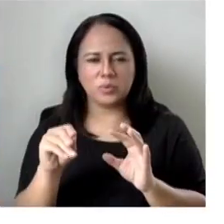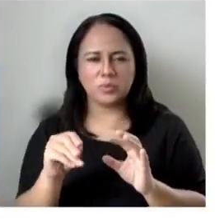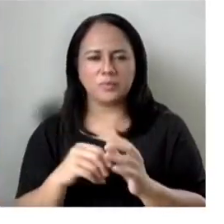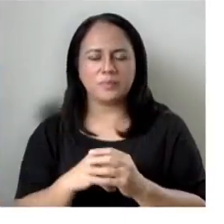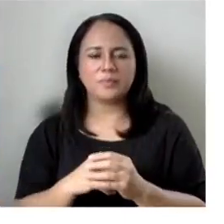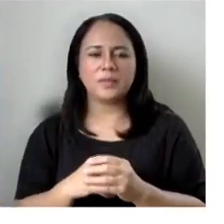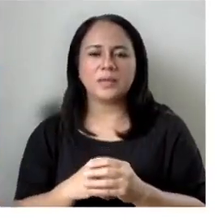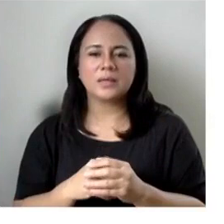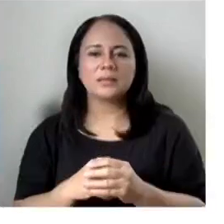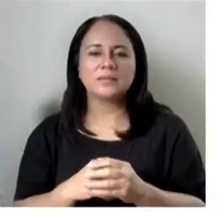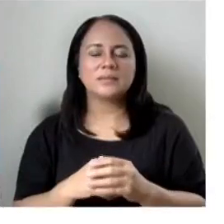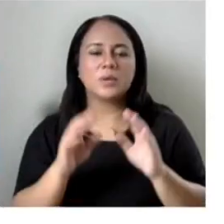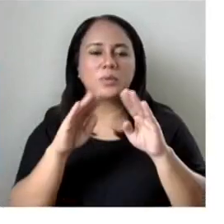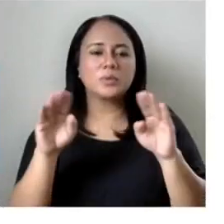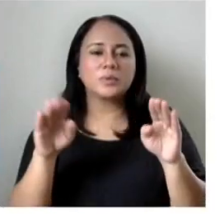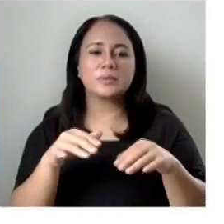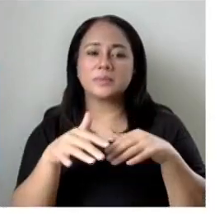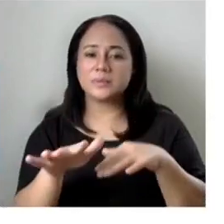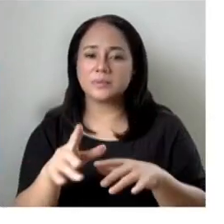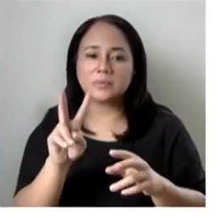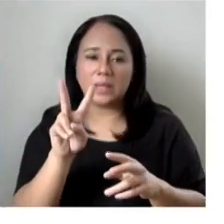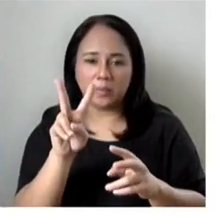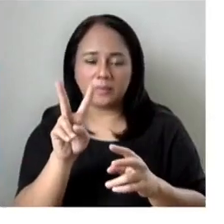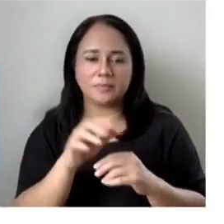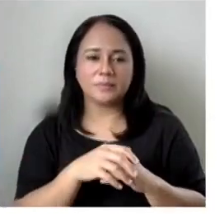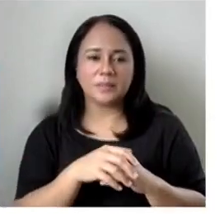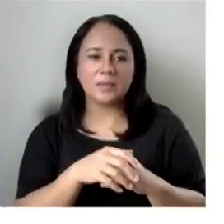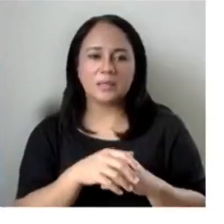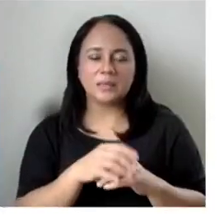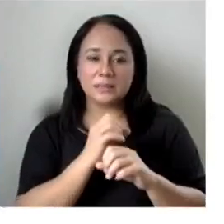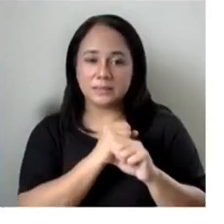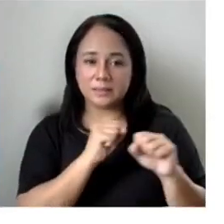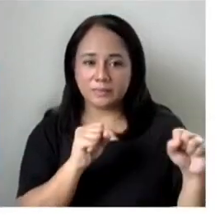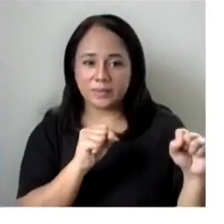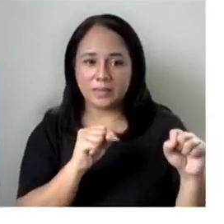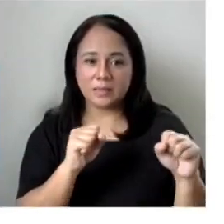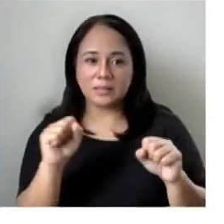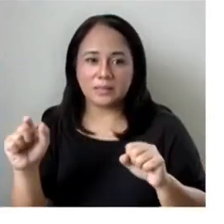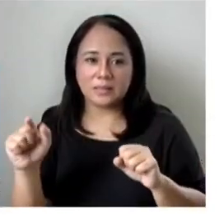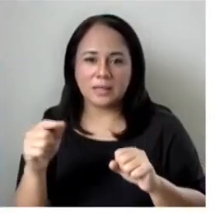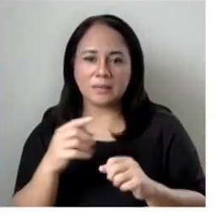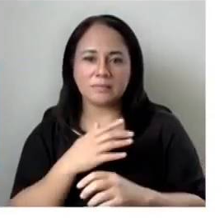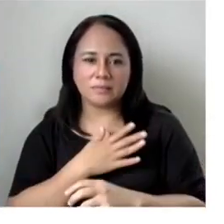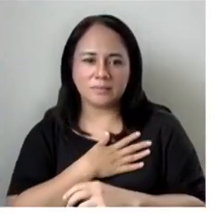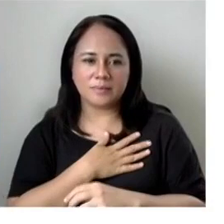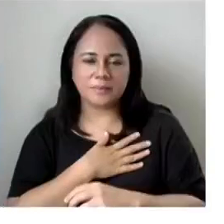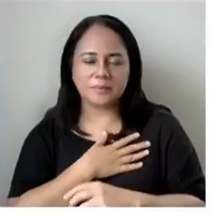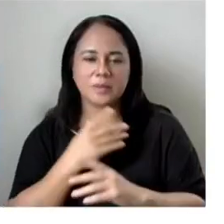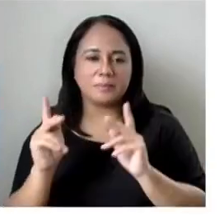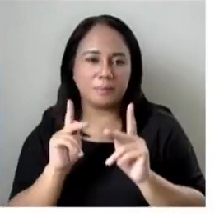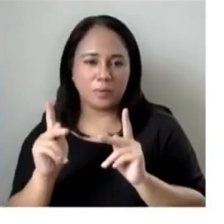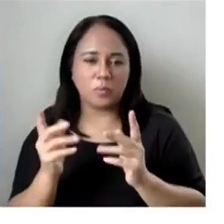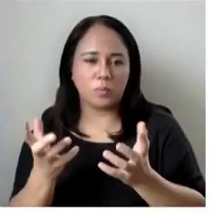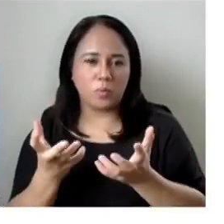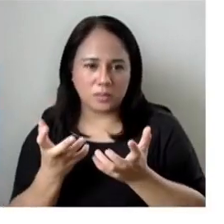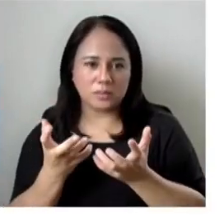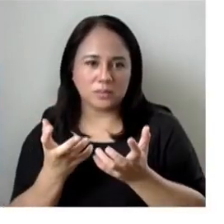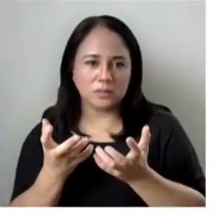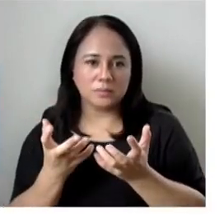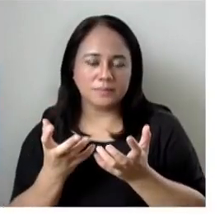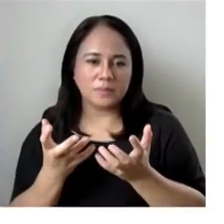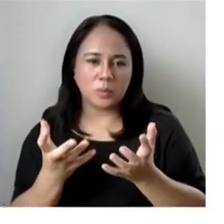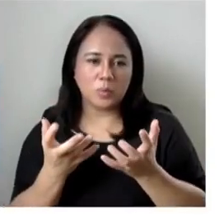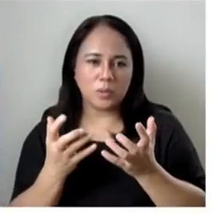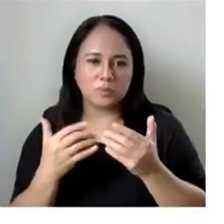convoy. Two aspects here. You've got security and you've got the sentiment of the people wanting to push through